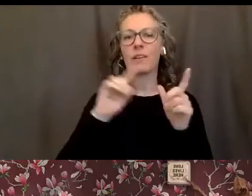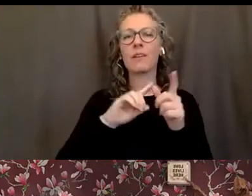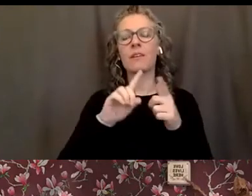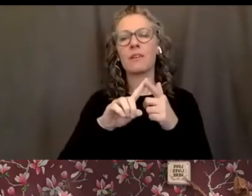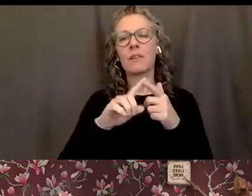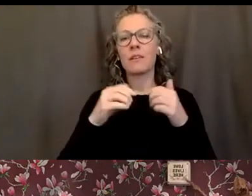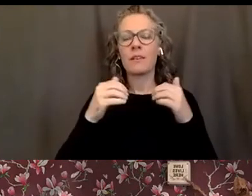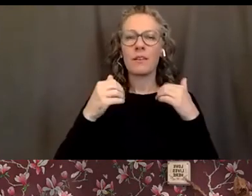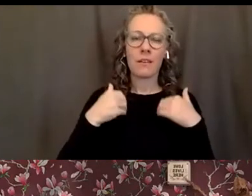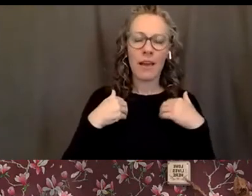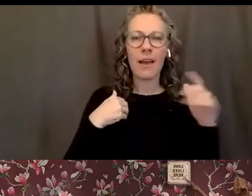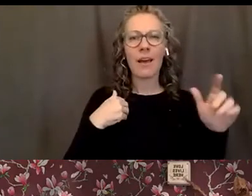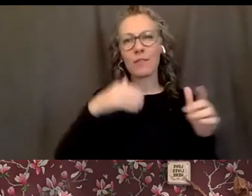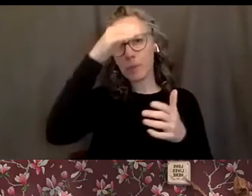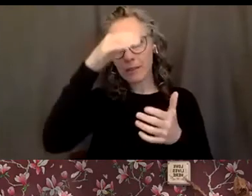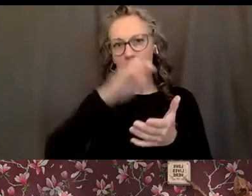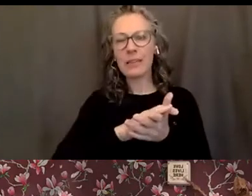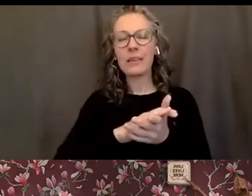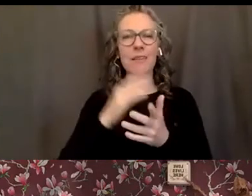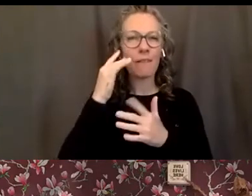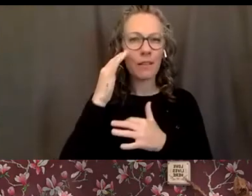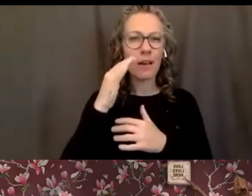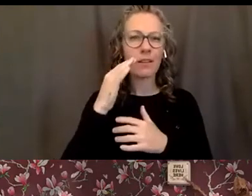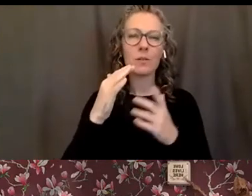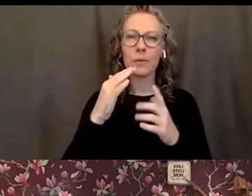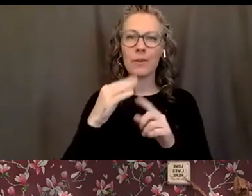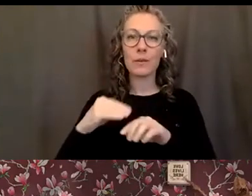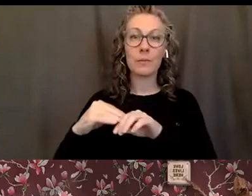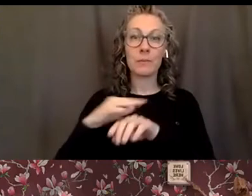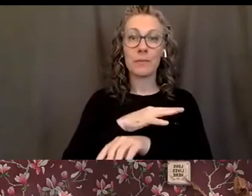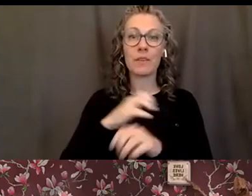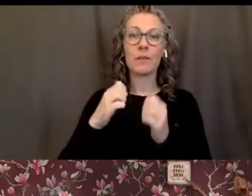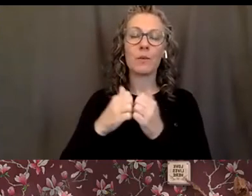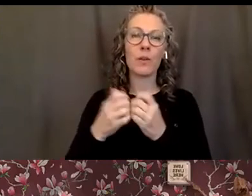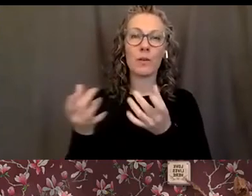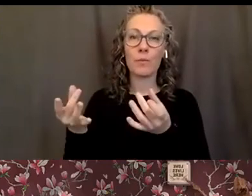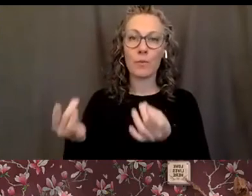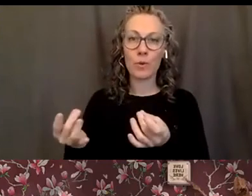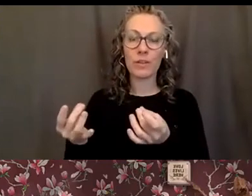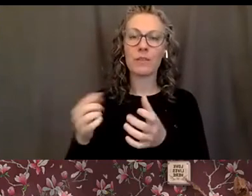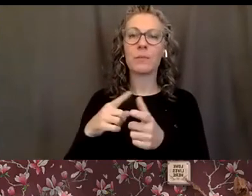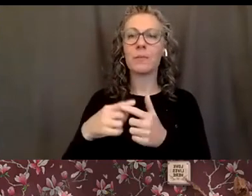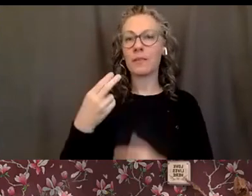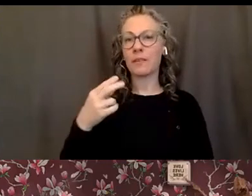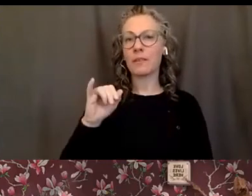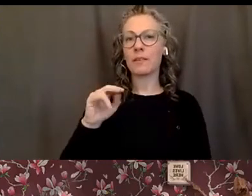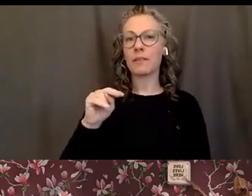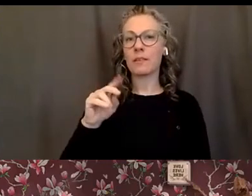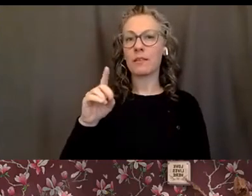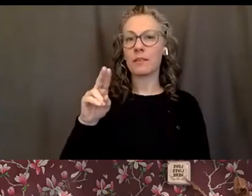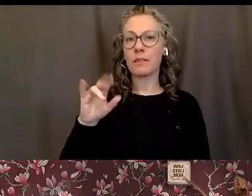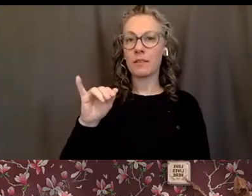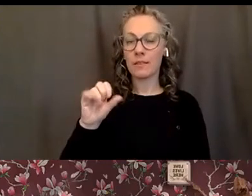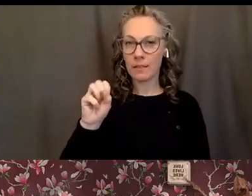beliefs, my philosophy is very much colored by Buddhism, Hinduism, and all of that. So